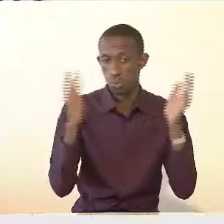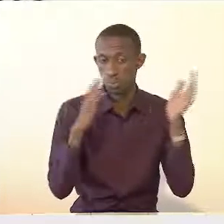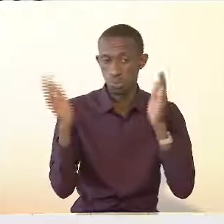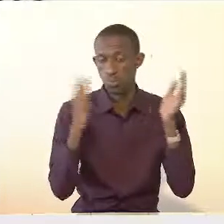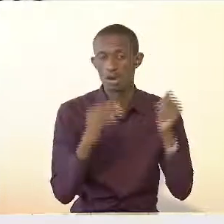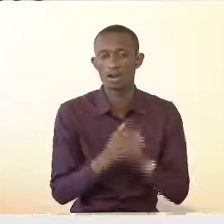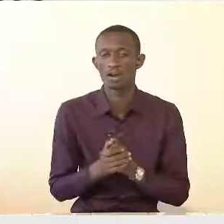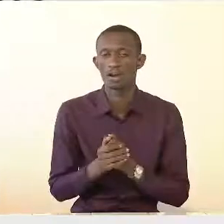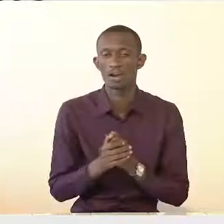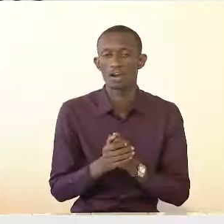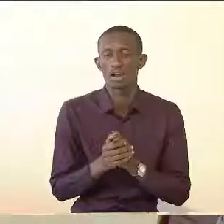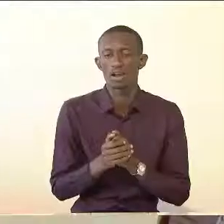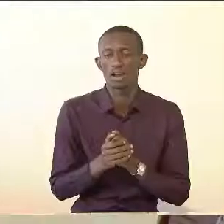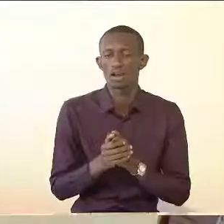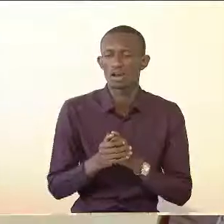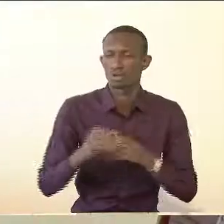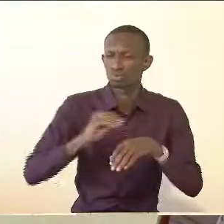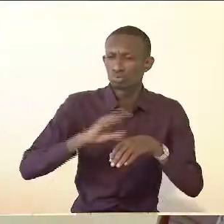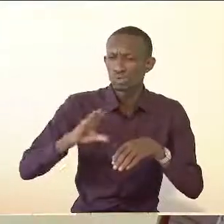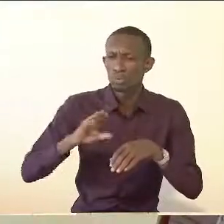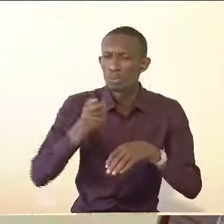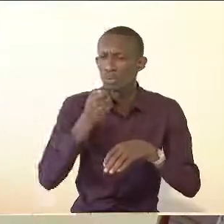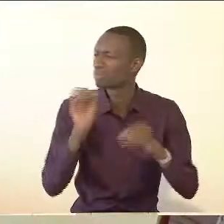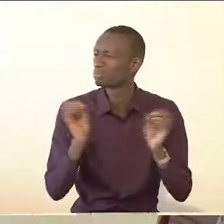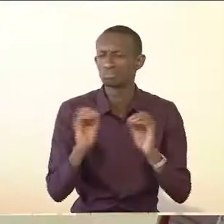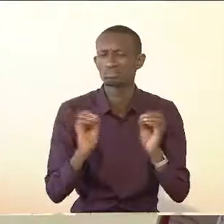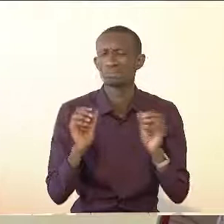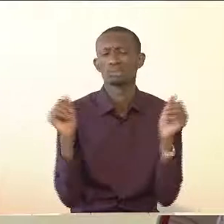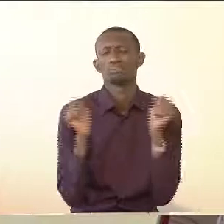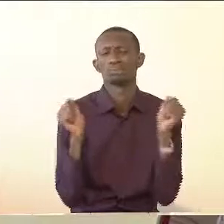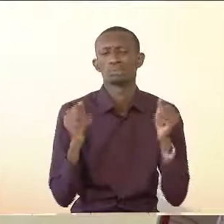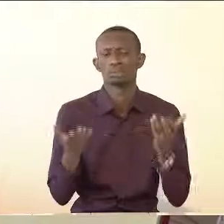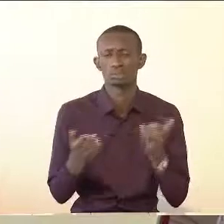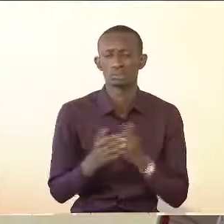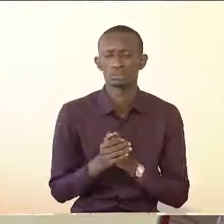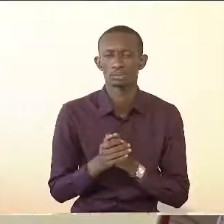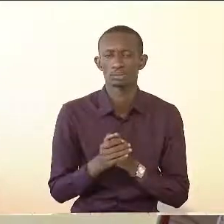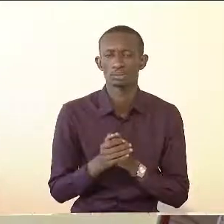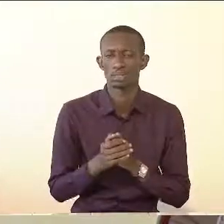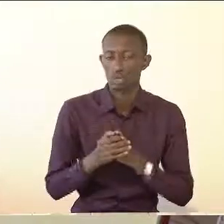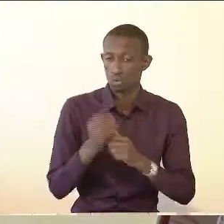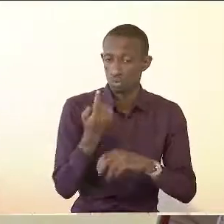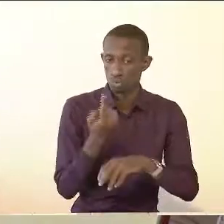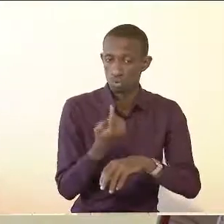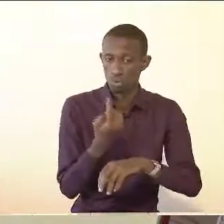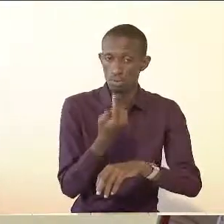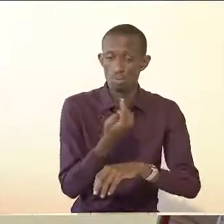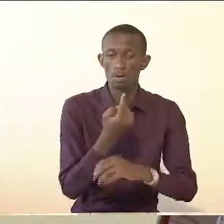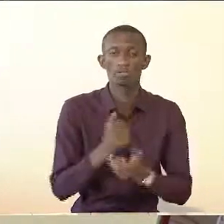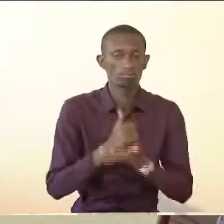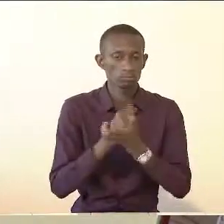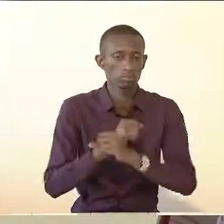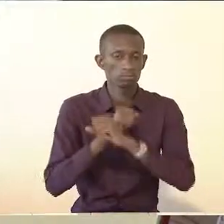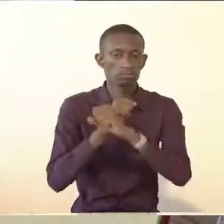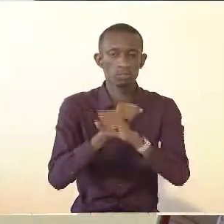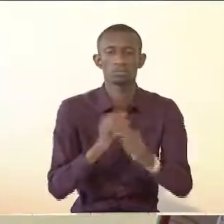a good insulator. Once it traps the moisture and air, that one will be acting as a bad conductor of heat and becomes to be an insulator, so